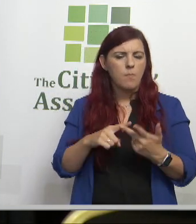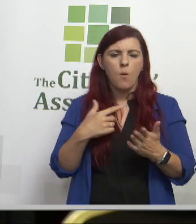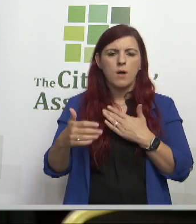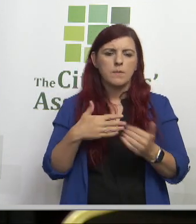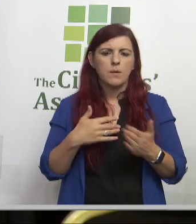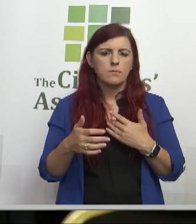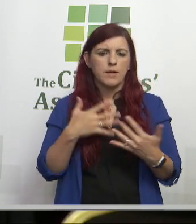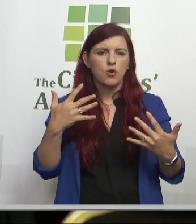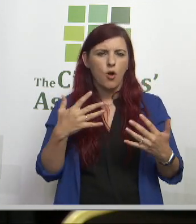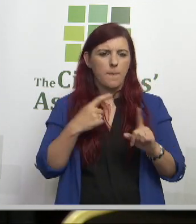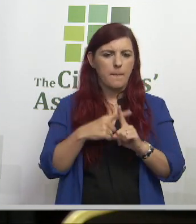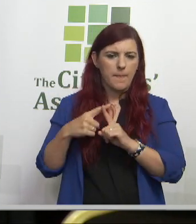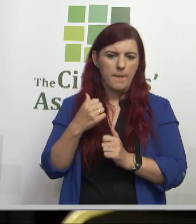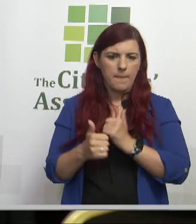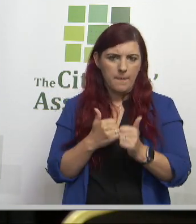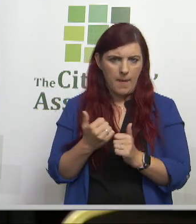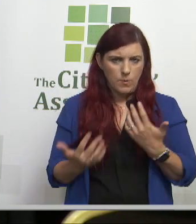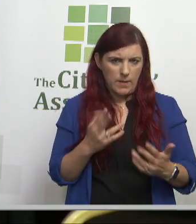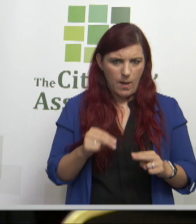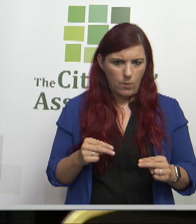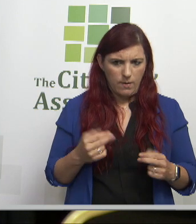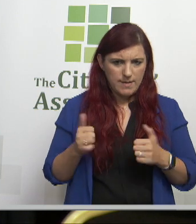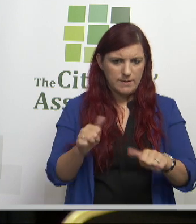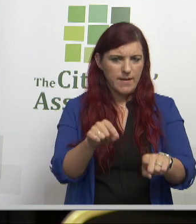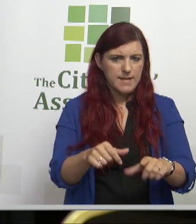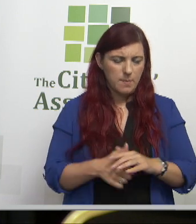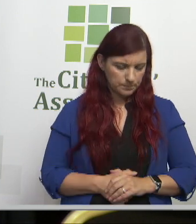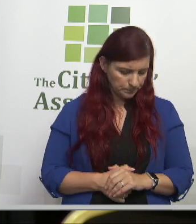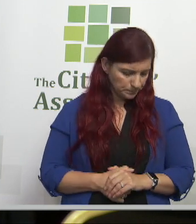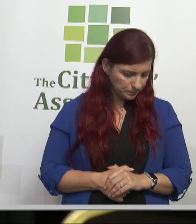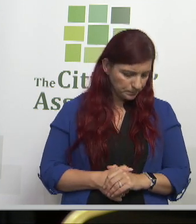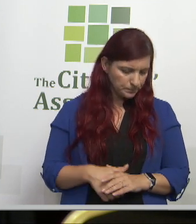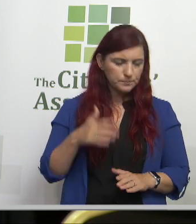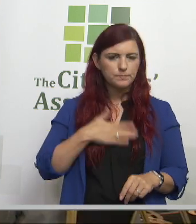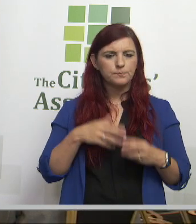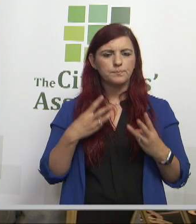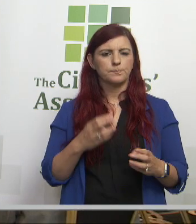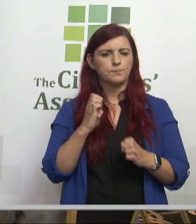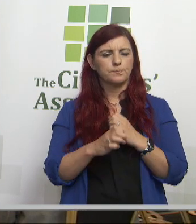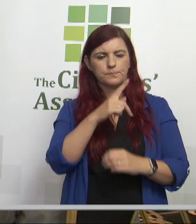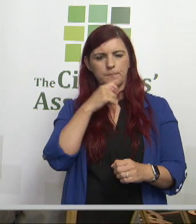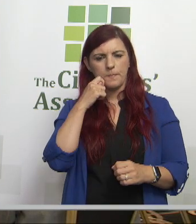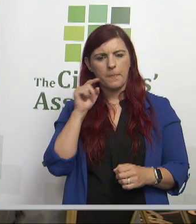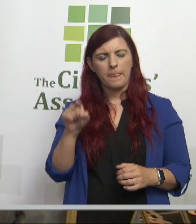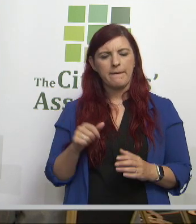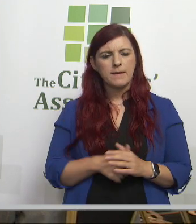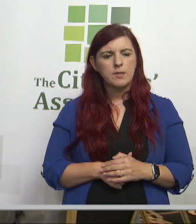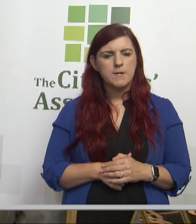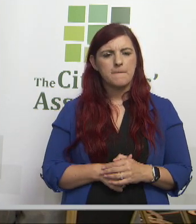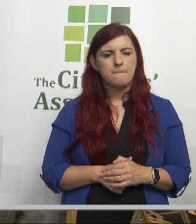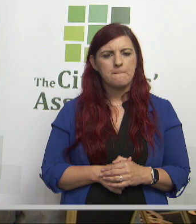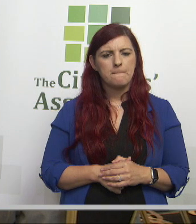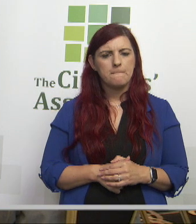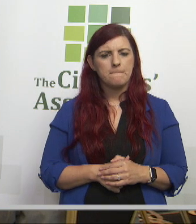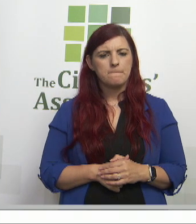nature-positive actions? Can we not incentivize those? And I just want to end on this piece. And I was listening on the way down the road